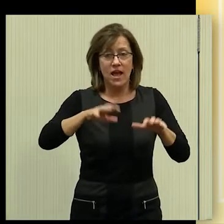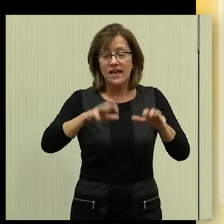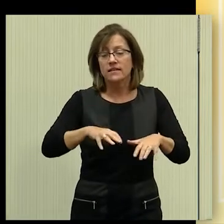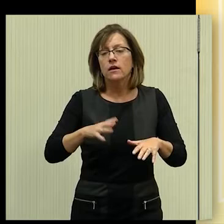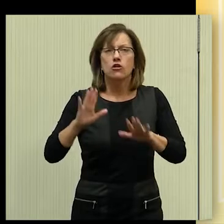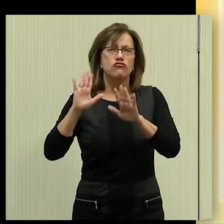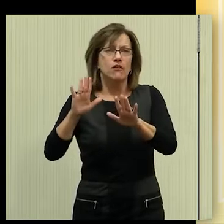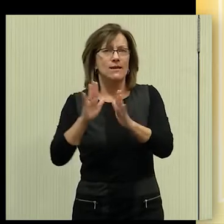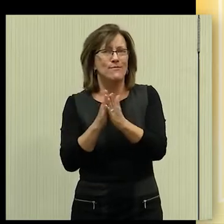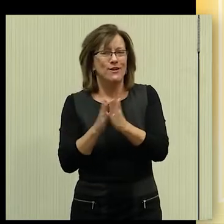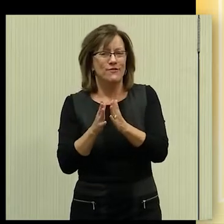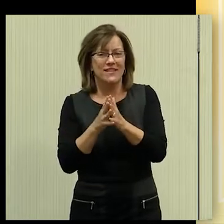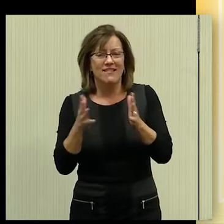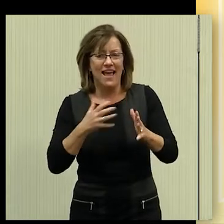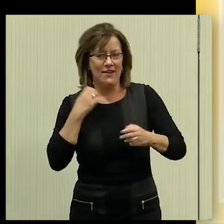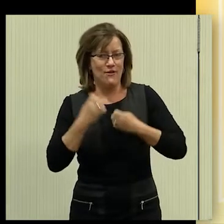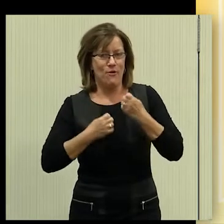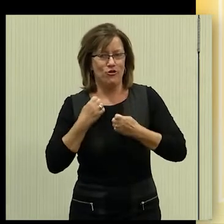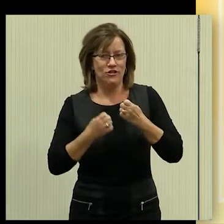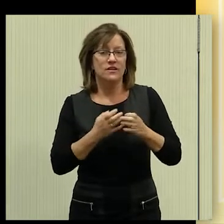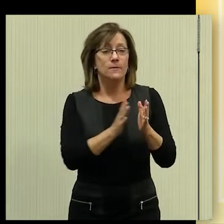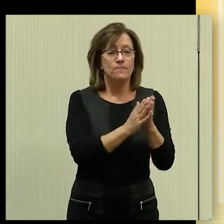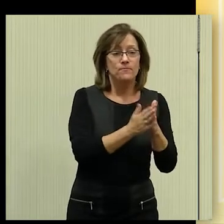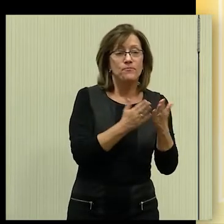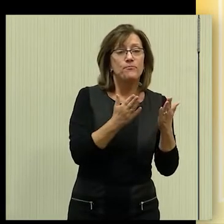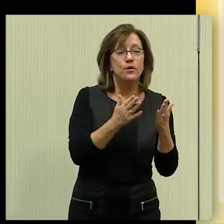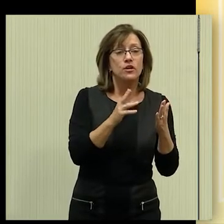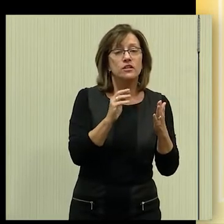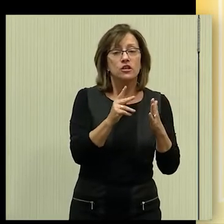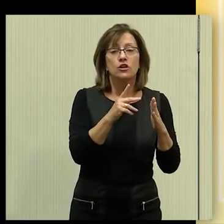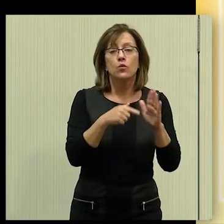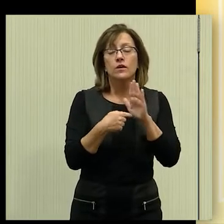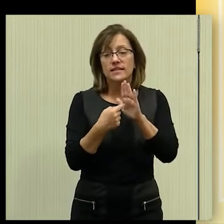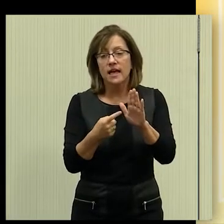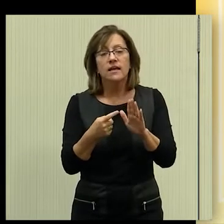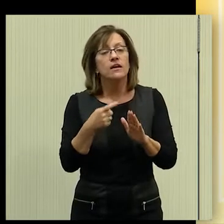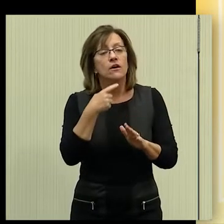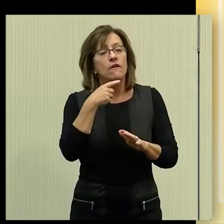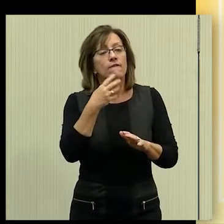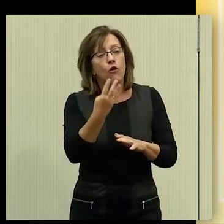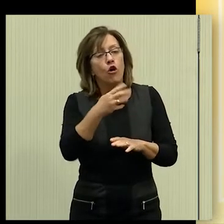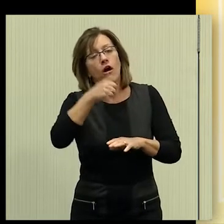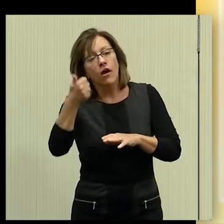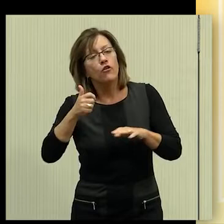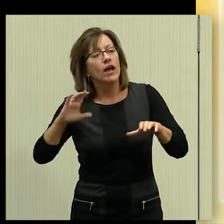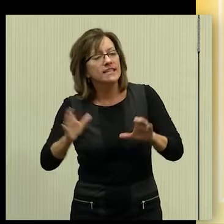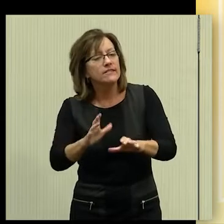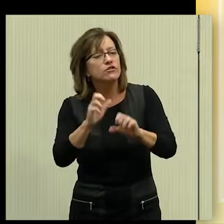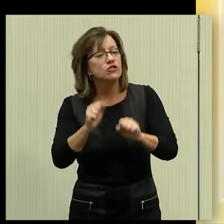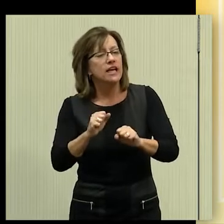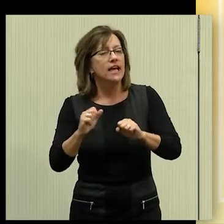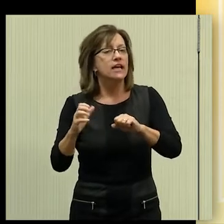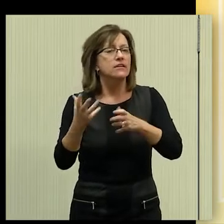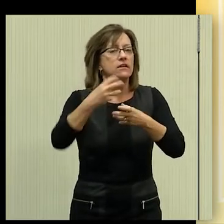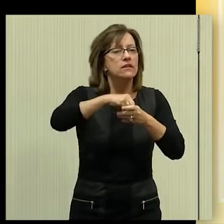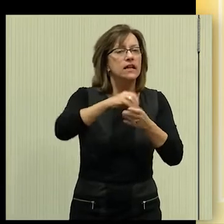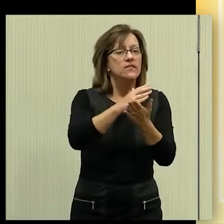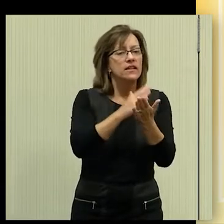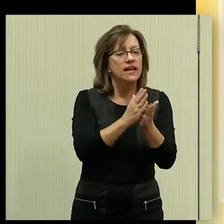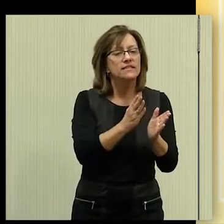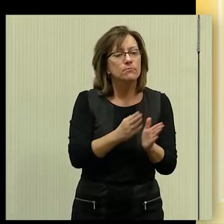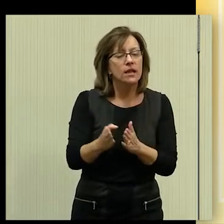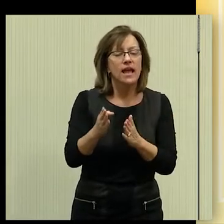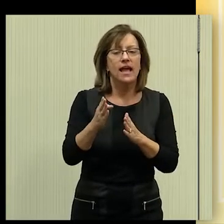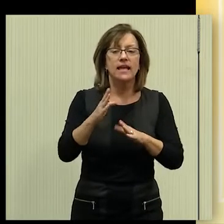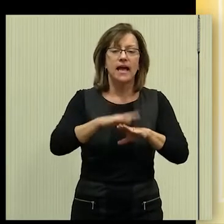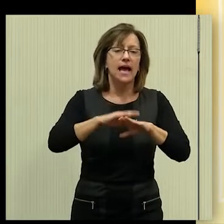with lots of emotions in it, the book nook will give you, say, 4 other activities you could do as lesson plans around using that book on Monday When It